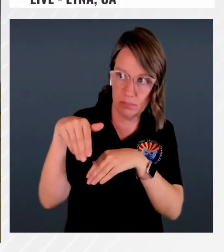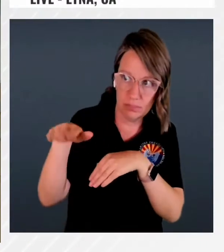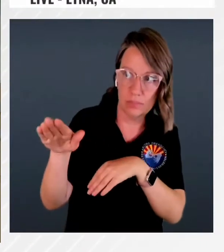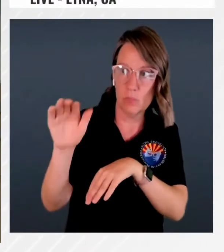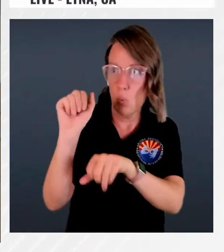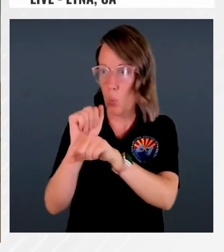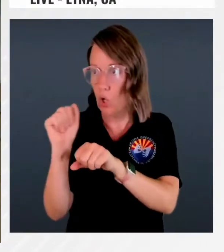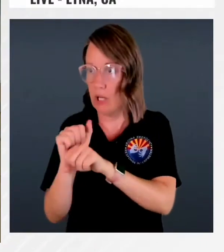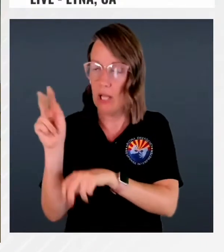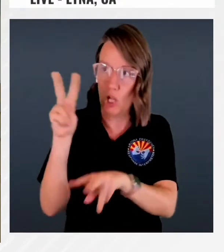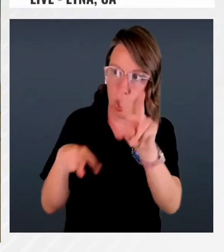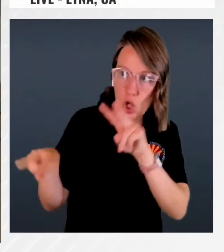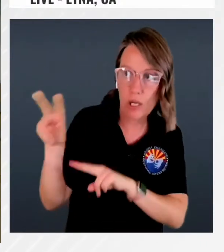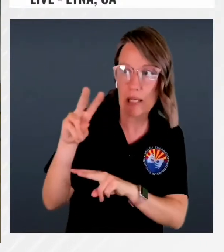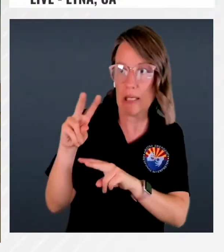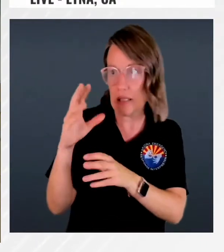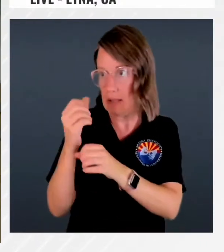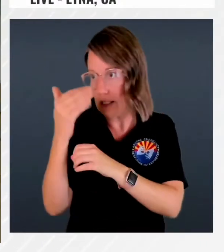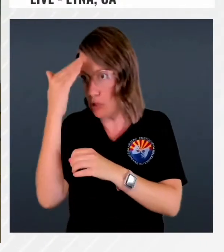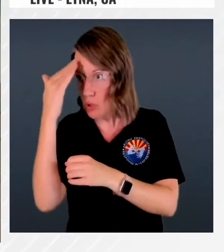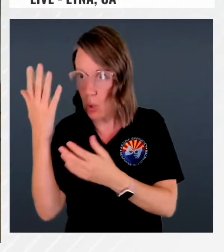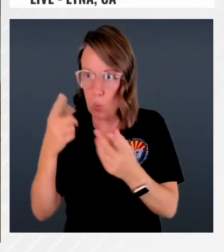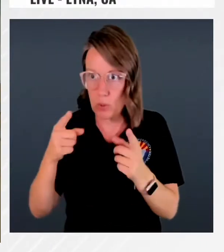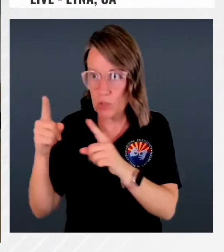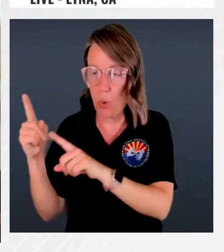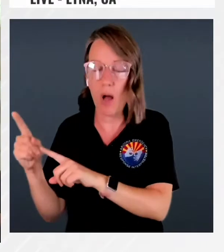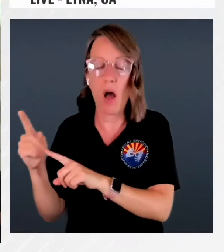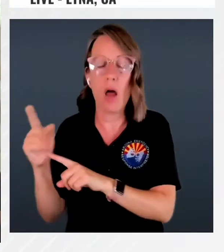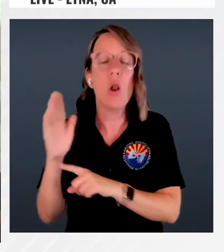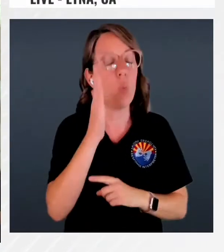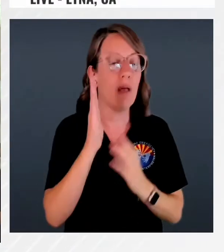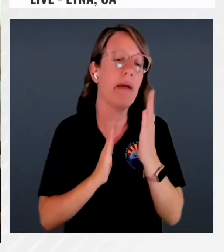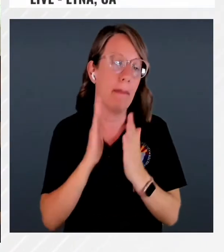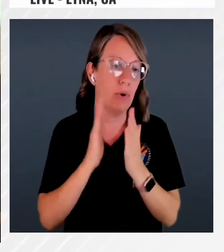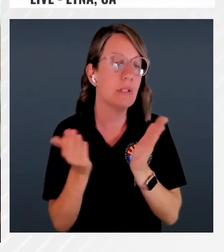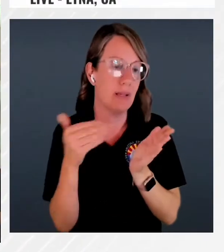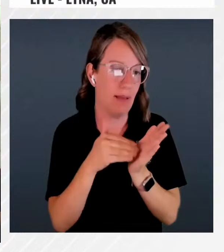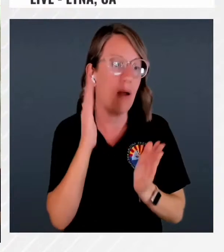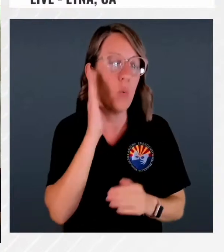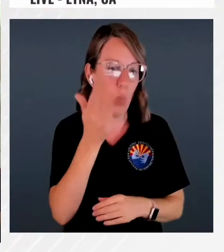format, but we will get back to in person. Thanks again for everything.